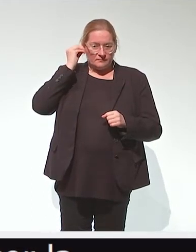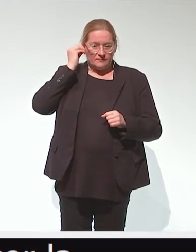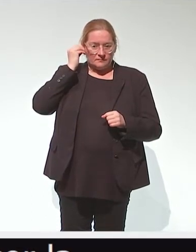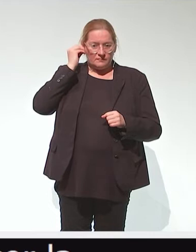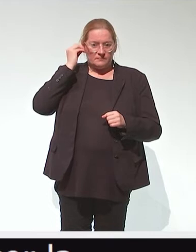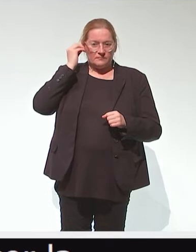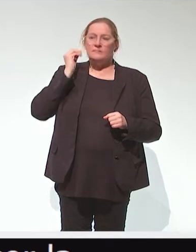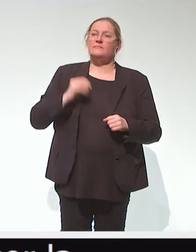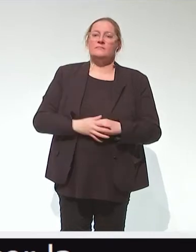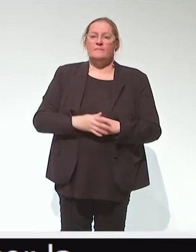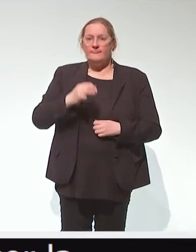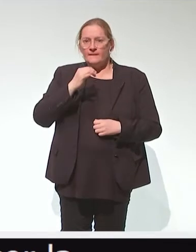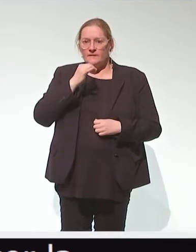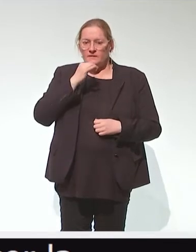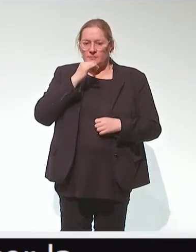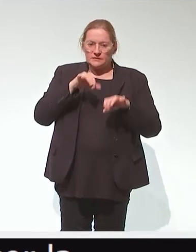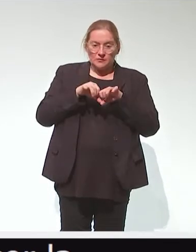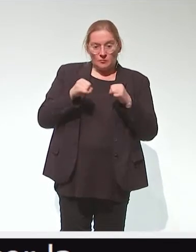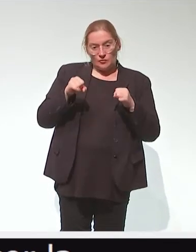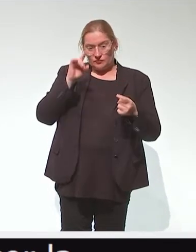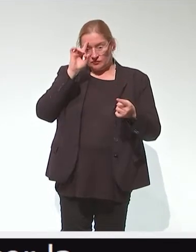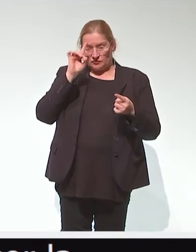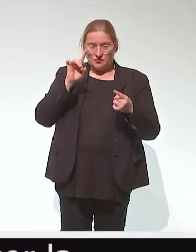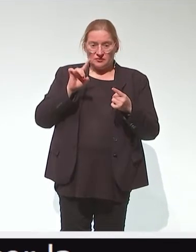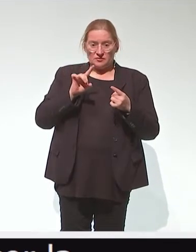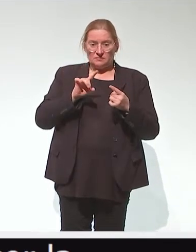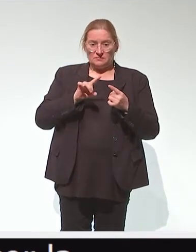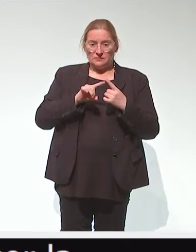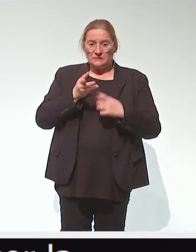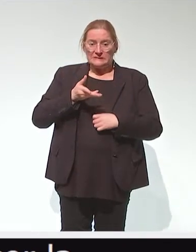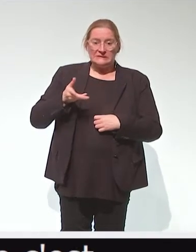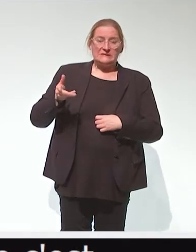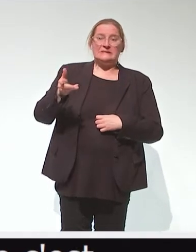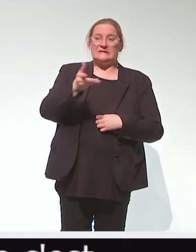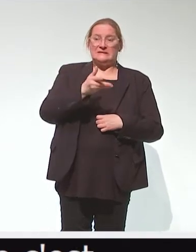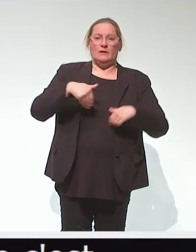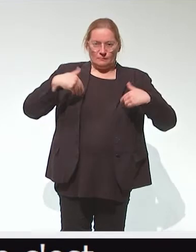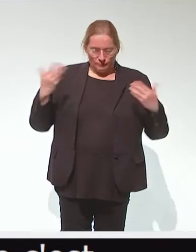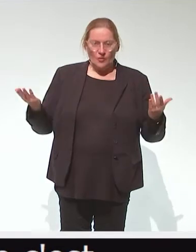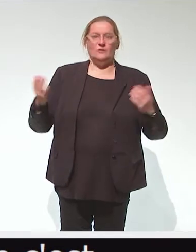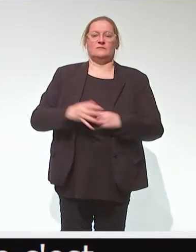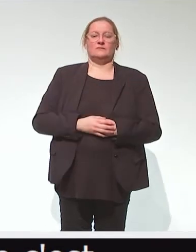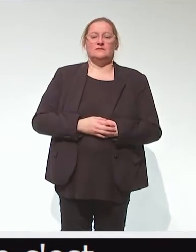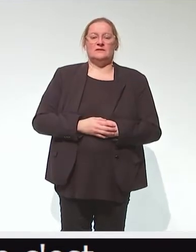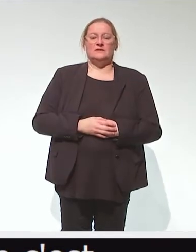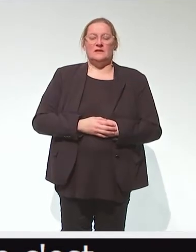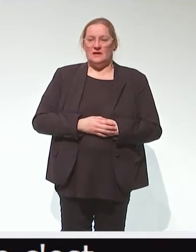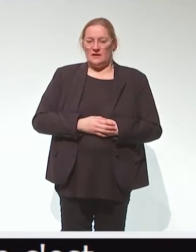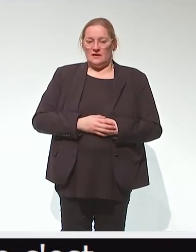Do I have to stop for a minute so that you all seize your headsets?